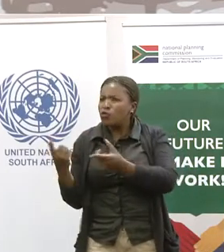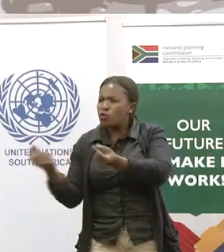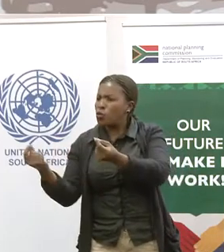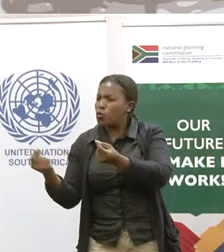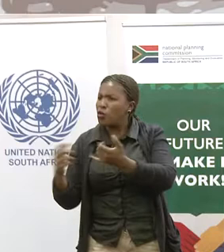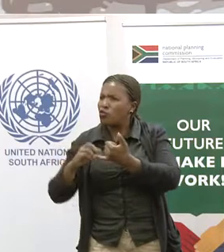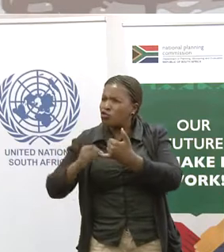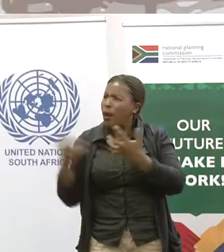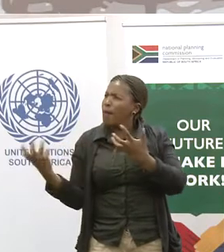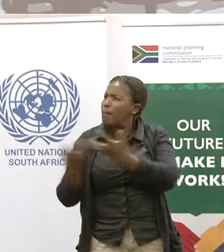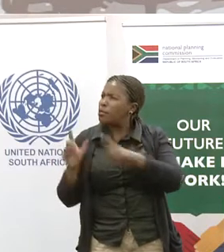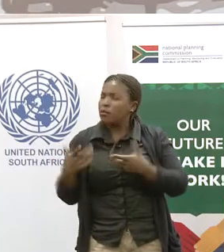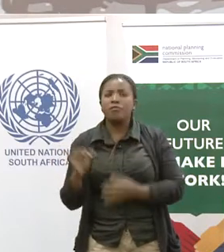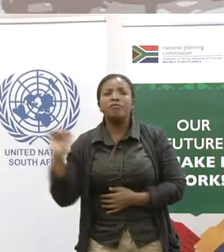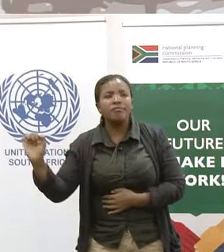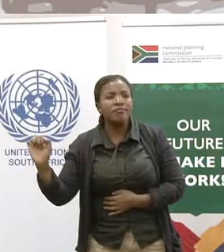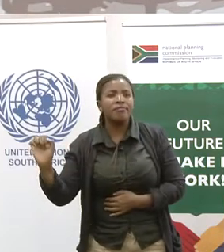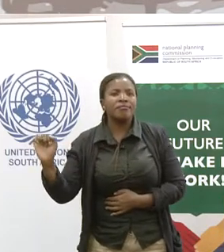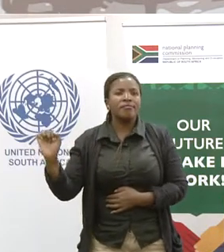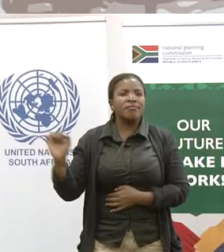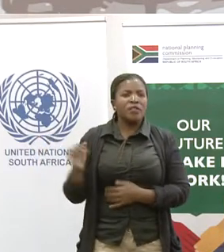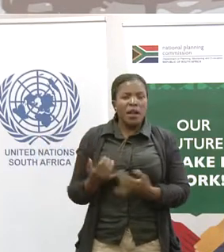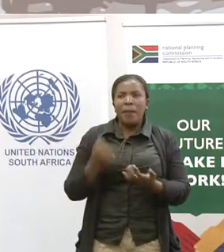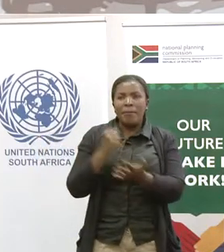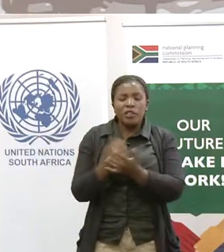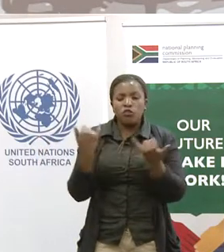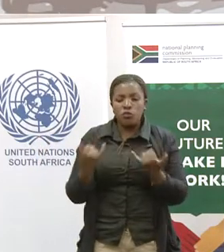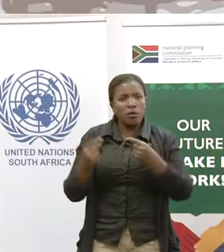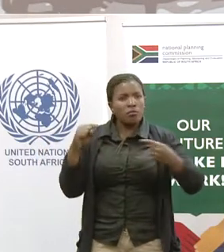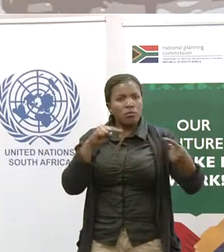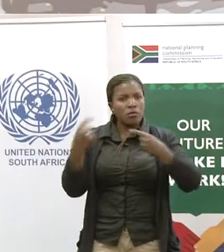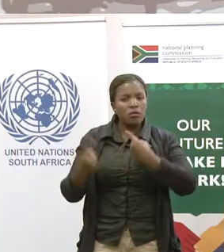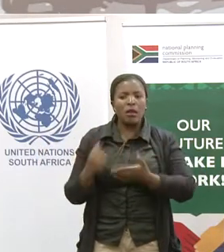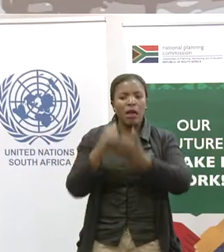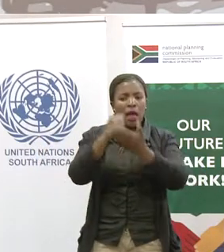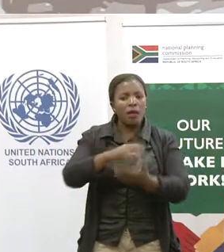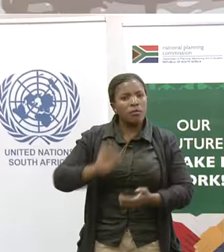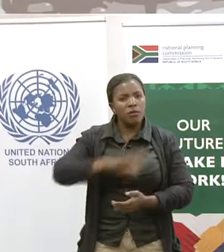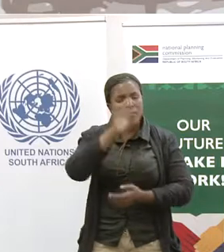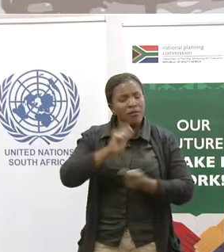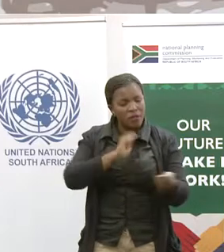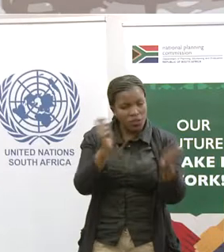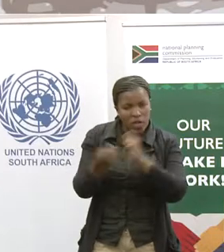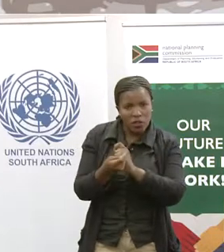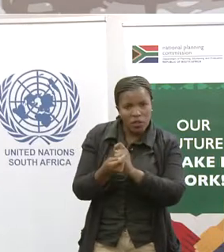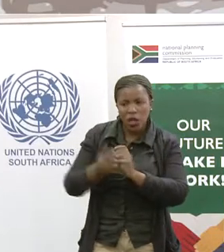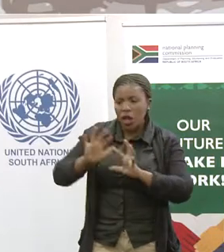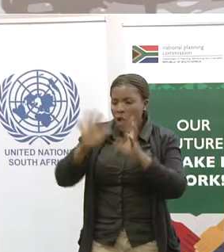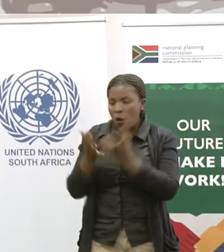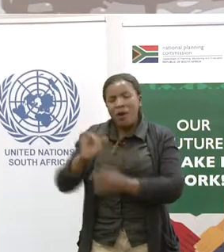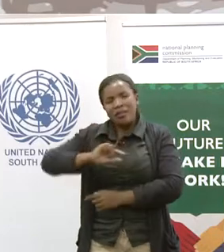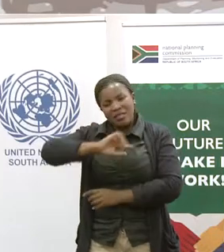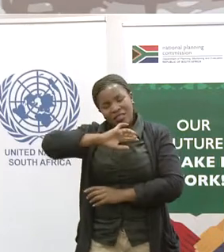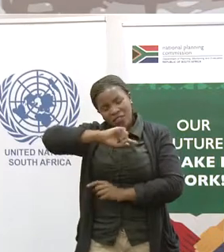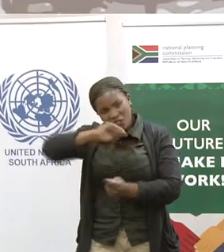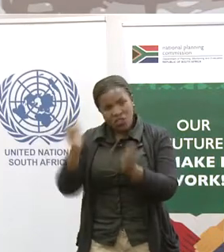the content of tonight's debate to bring change, to change South Africa and change the world. Each of the panelists